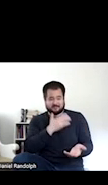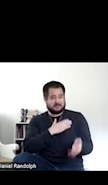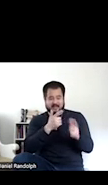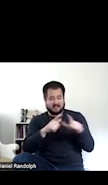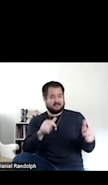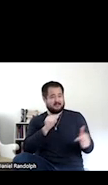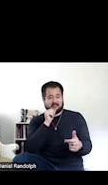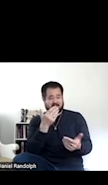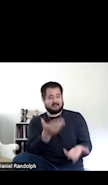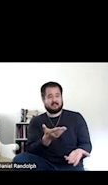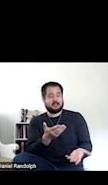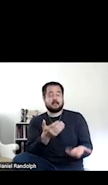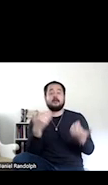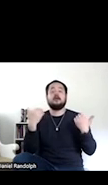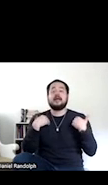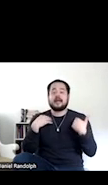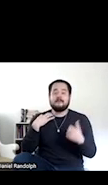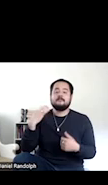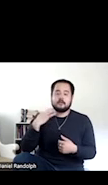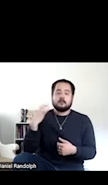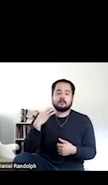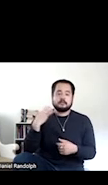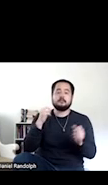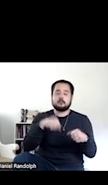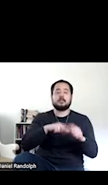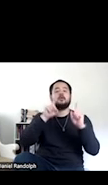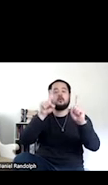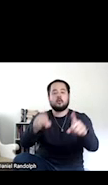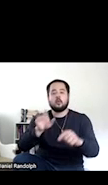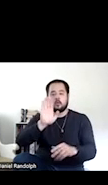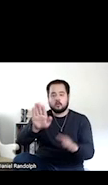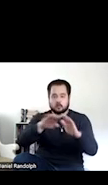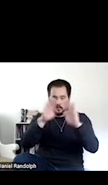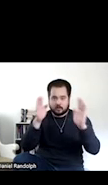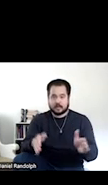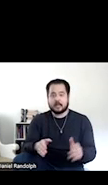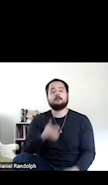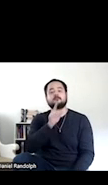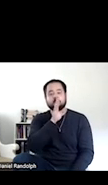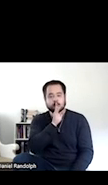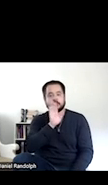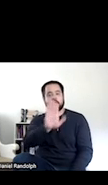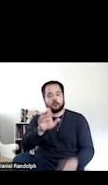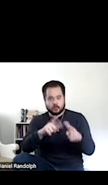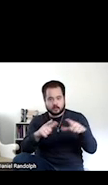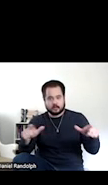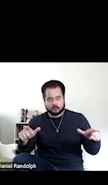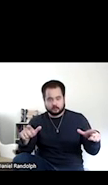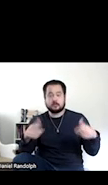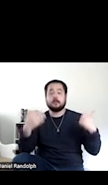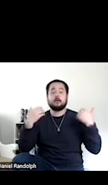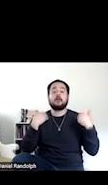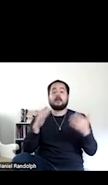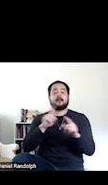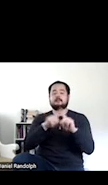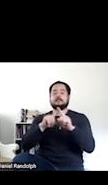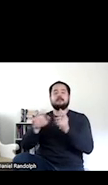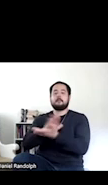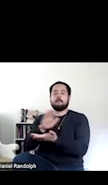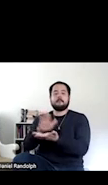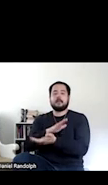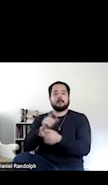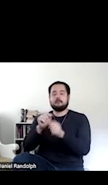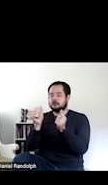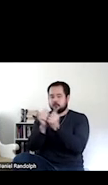a volunteer that speaks that language come out to the house. We have printed materials in several different languages, and we can bring